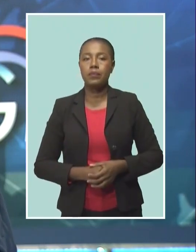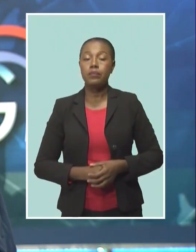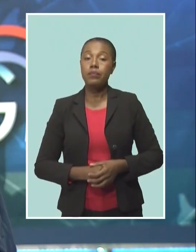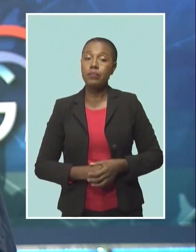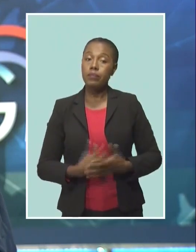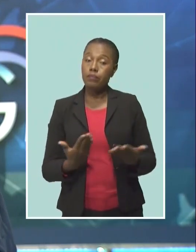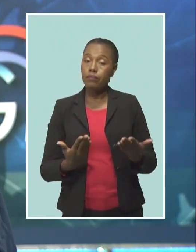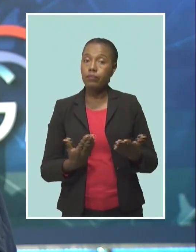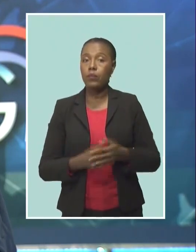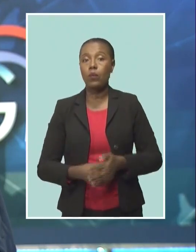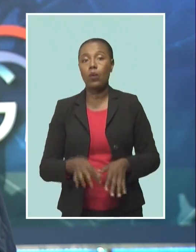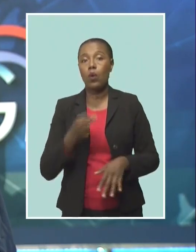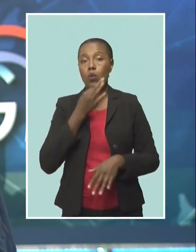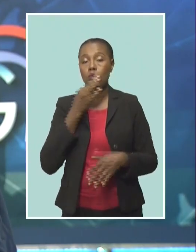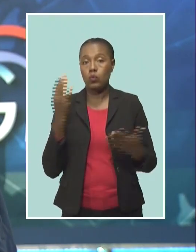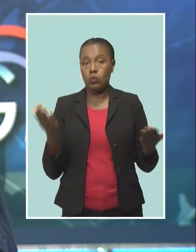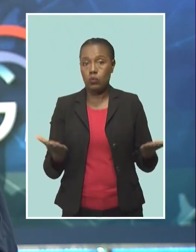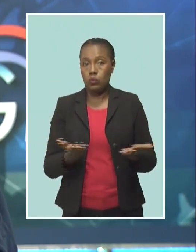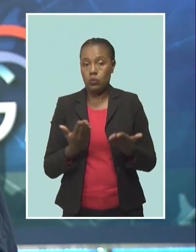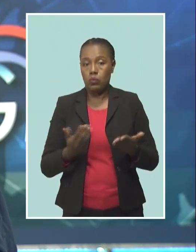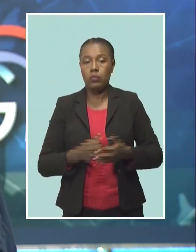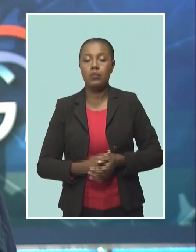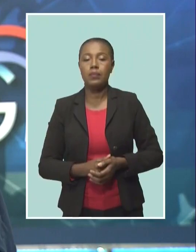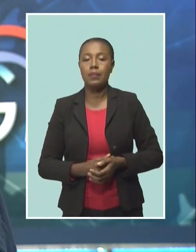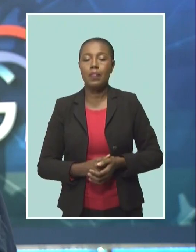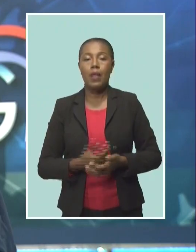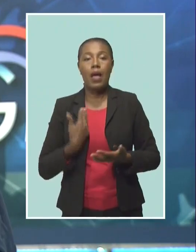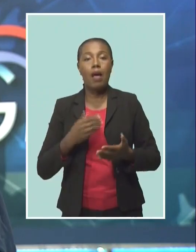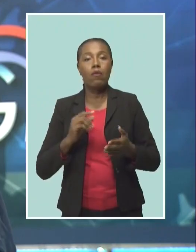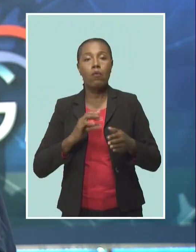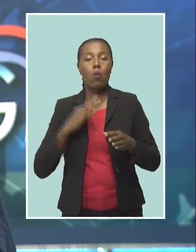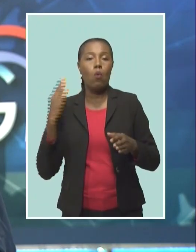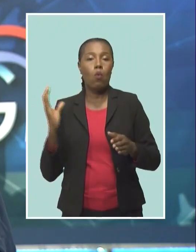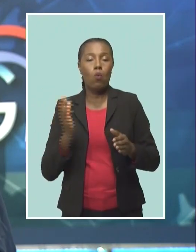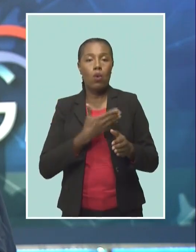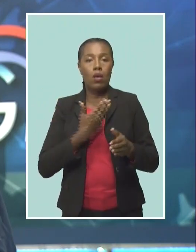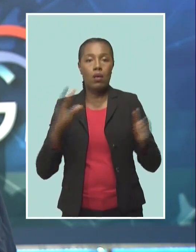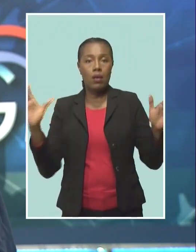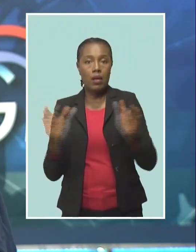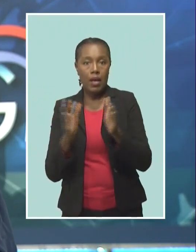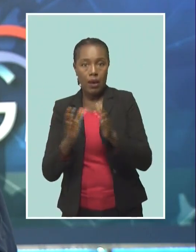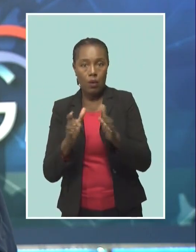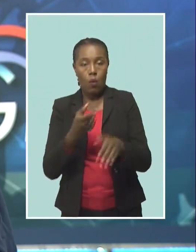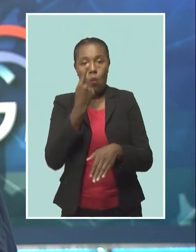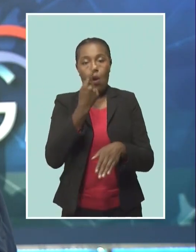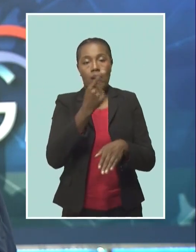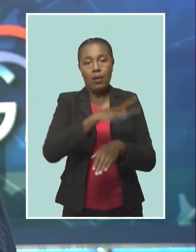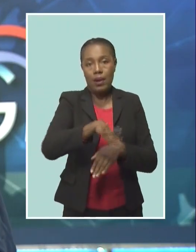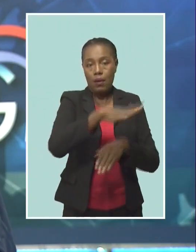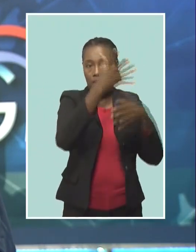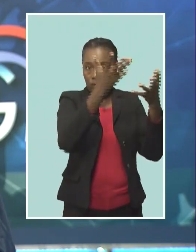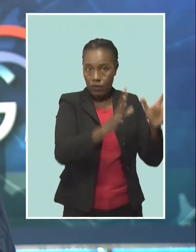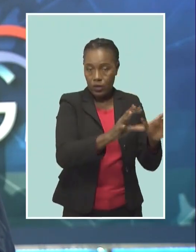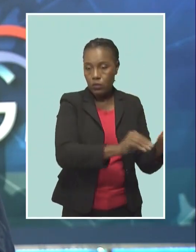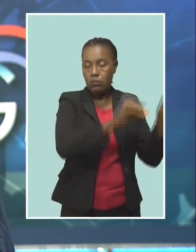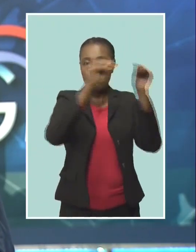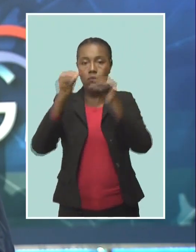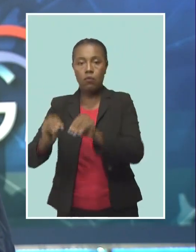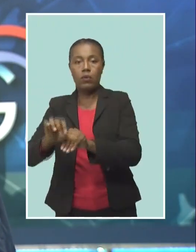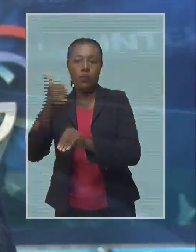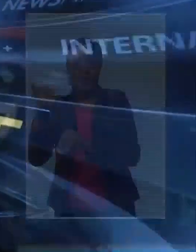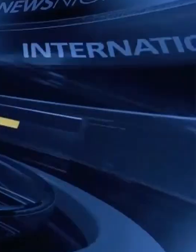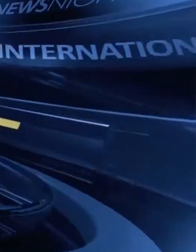Well, coming up here on Newsnight, we Gatherin, wrapping up in one parish and moving to another.